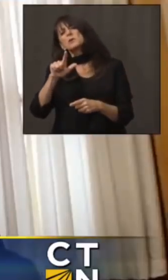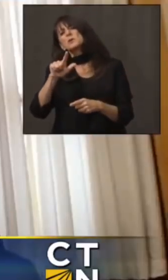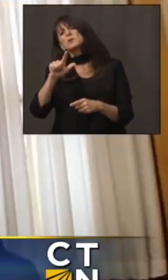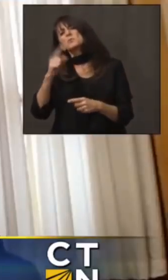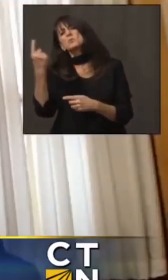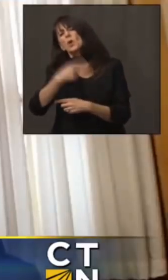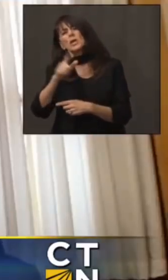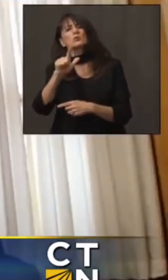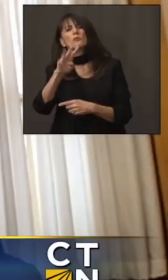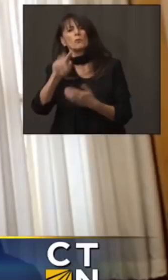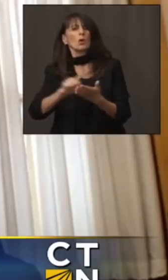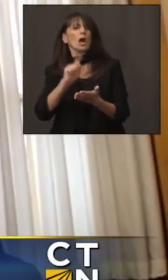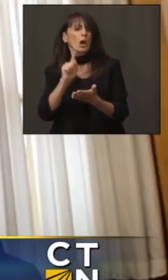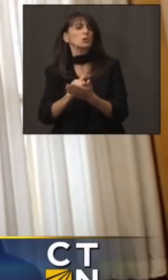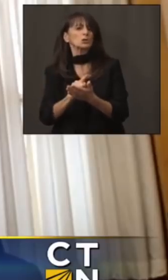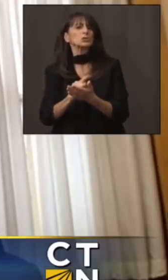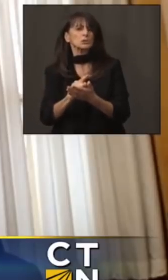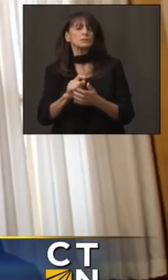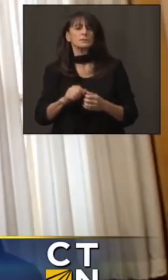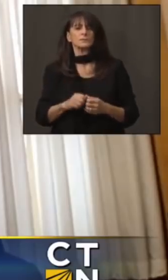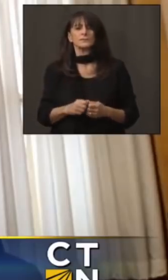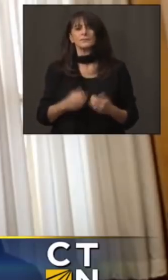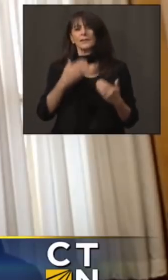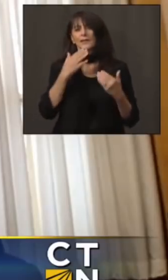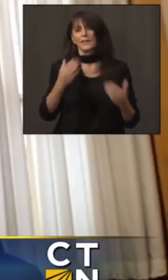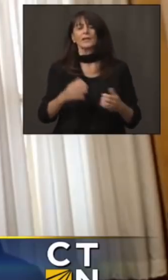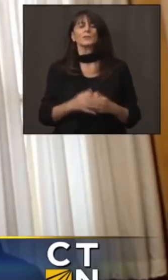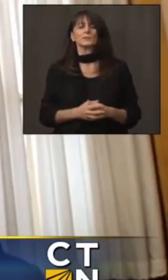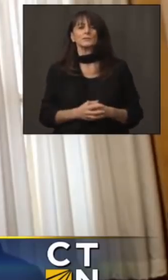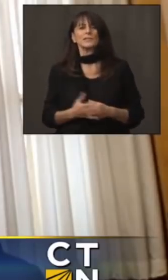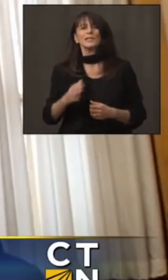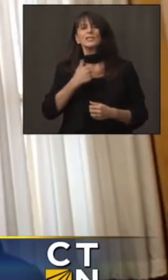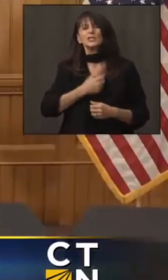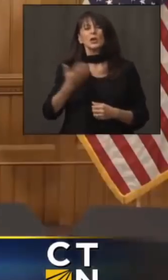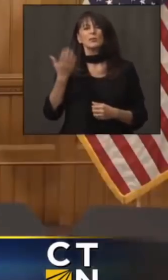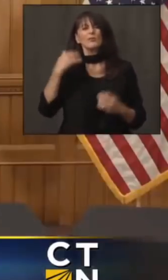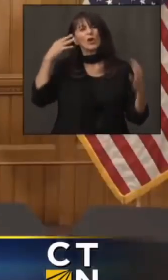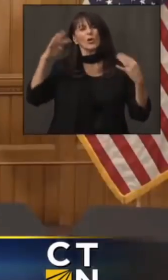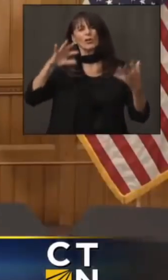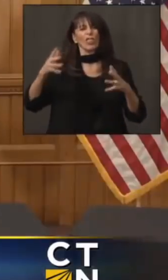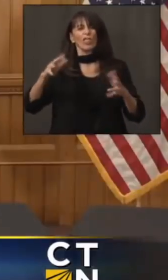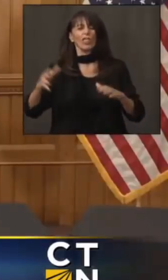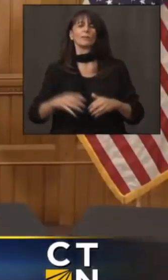state right now. Awesome. All right, thanks again. Sorry about the audio issue earlier.